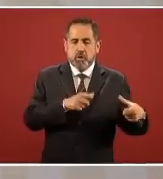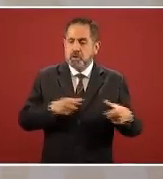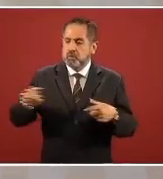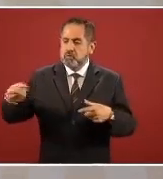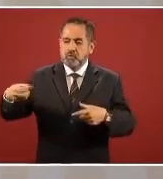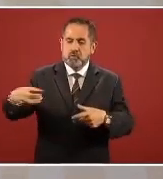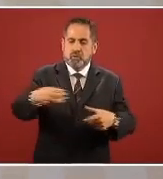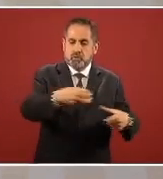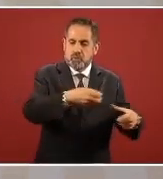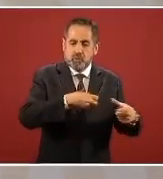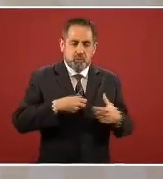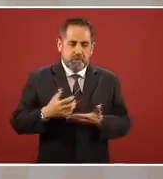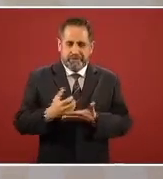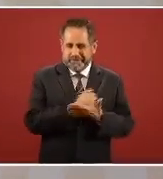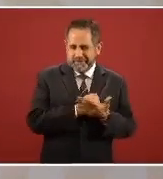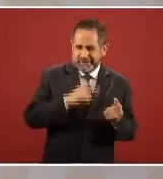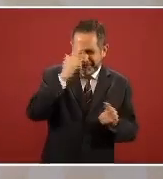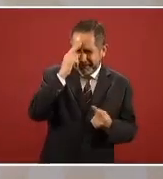periodista que